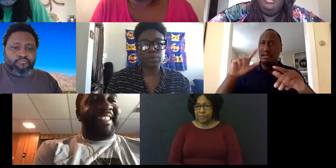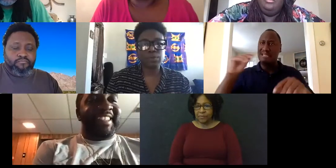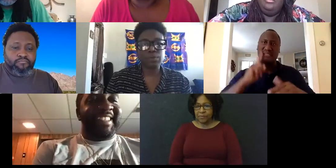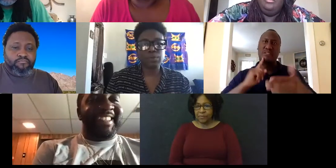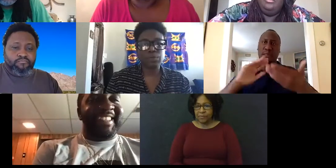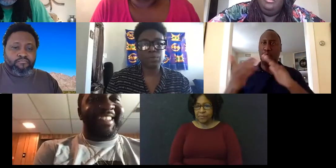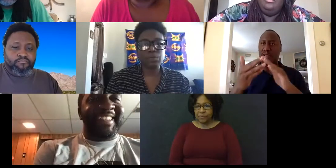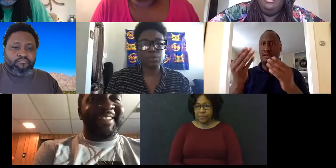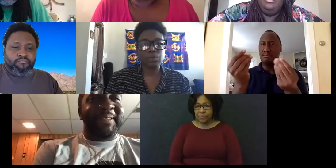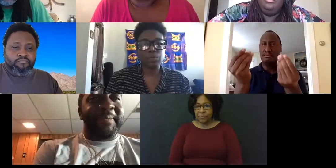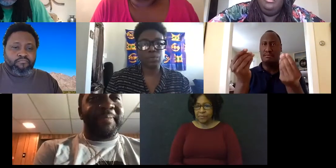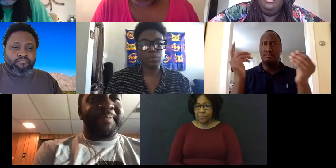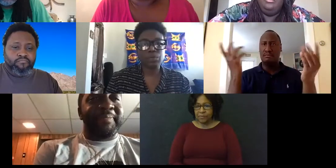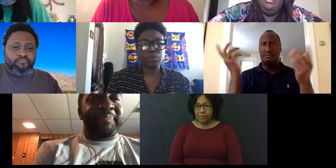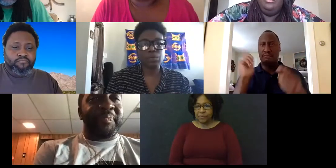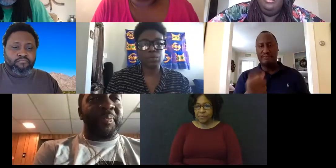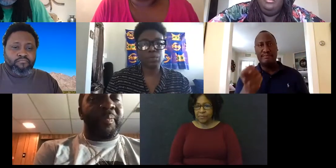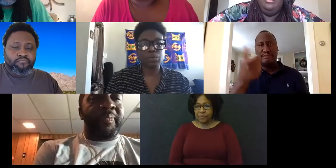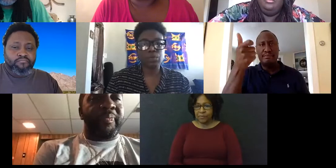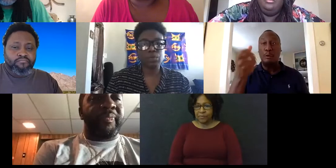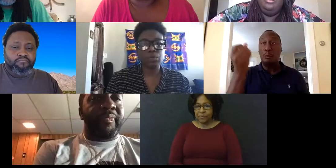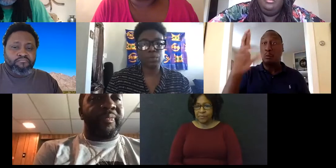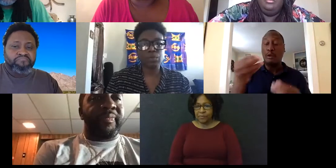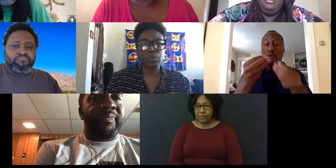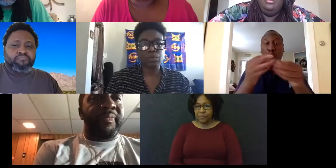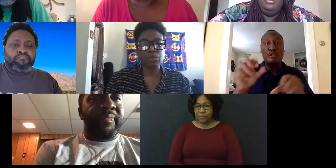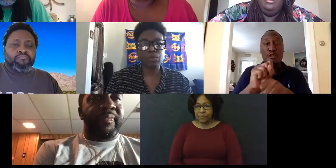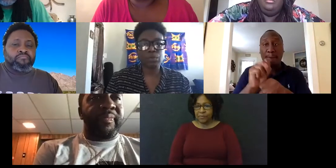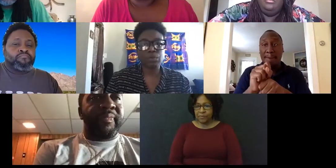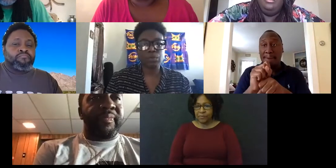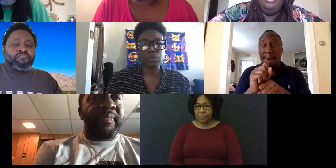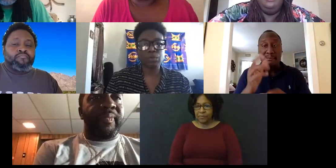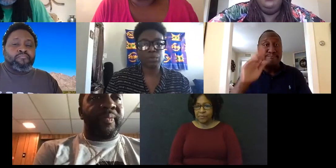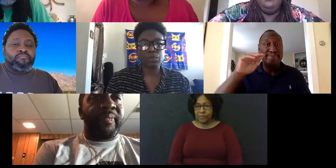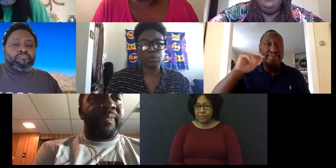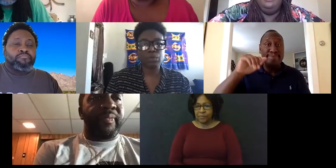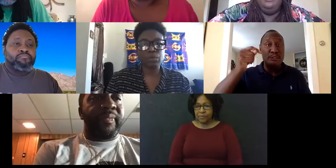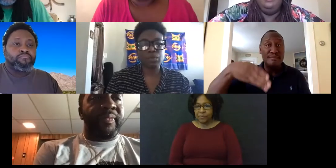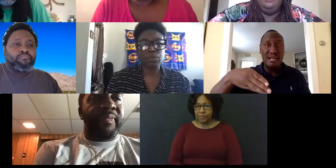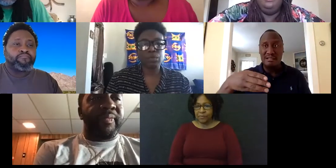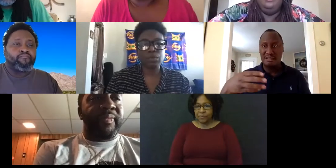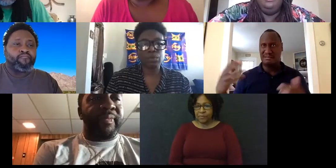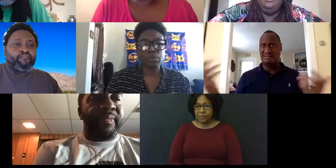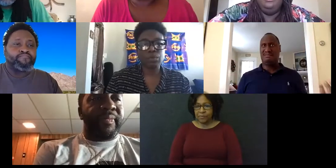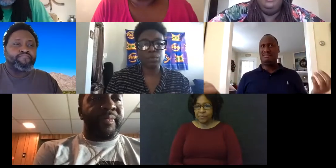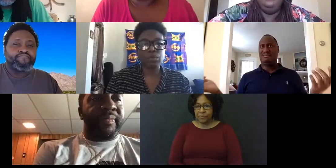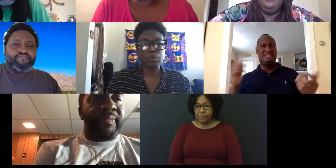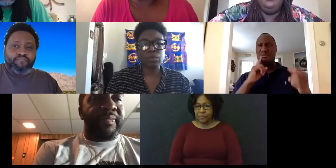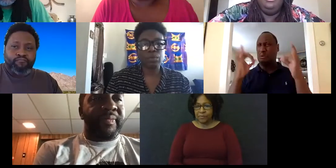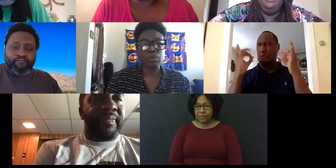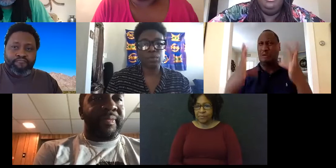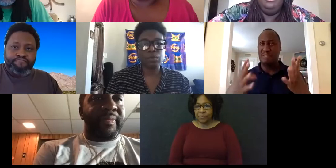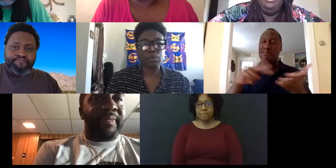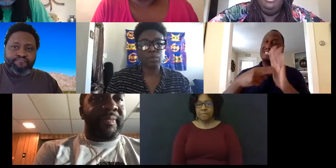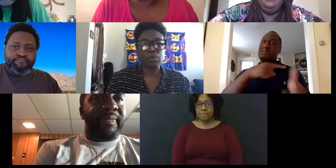And, you know, those with the deaf disabilities and those left in the deaf community are lost. You know, those jobs